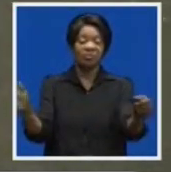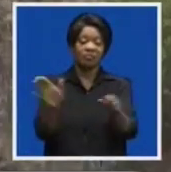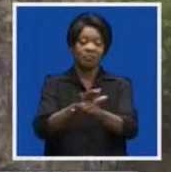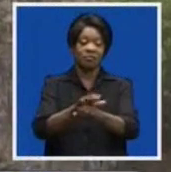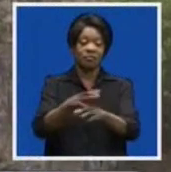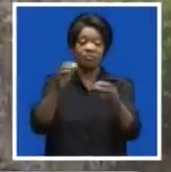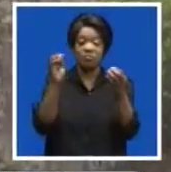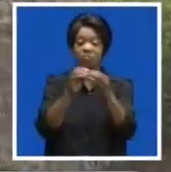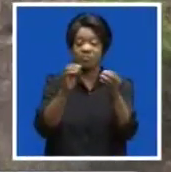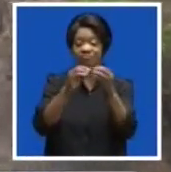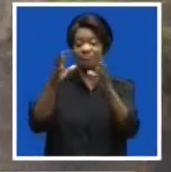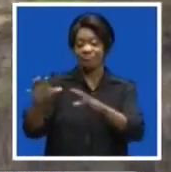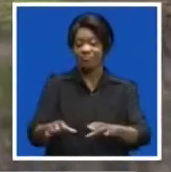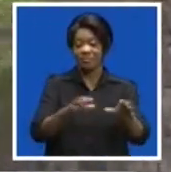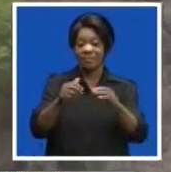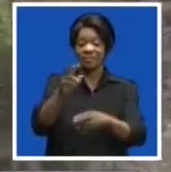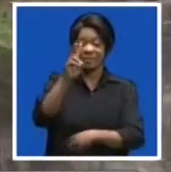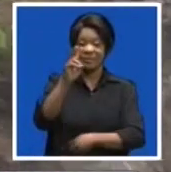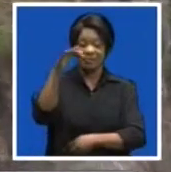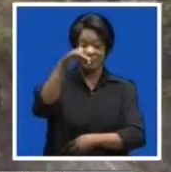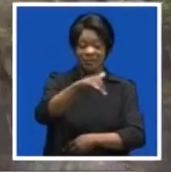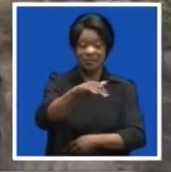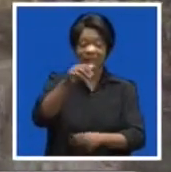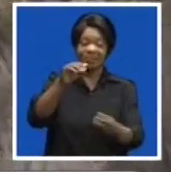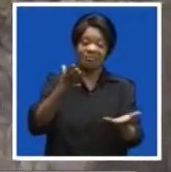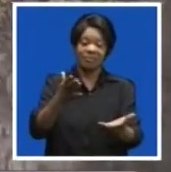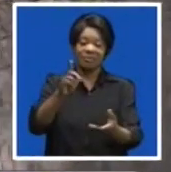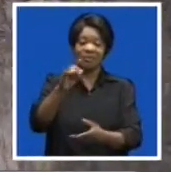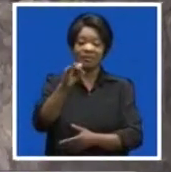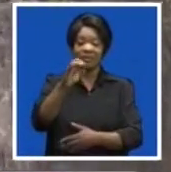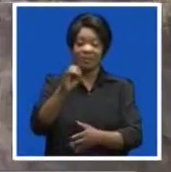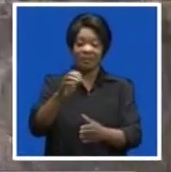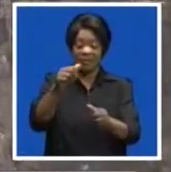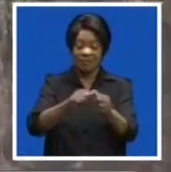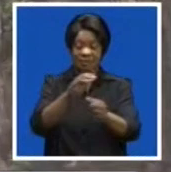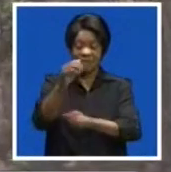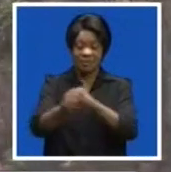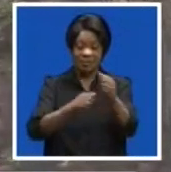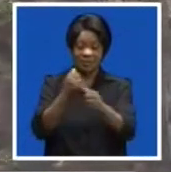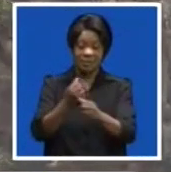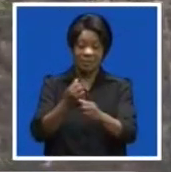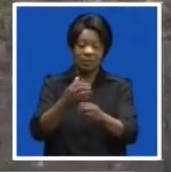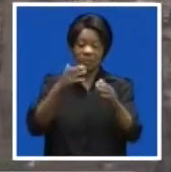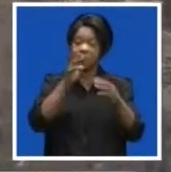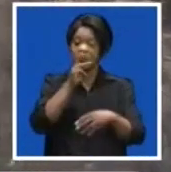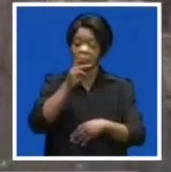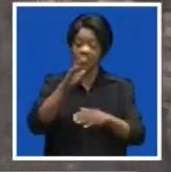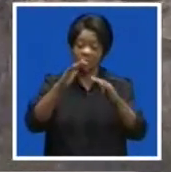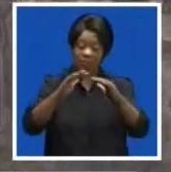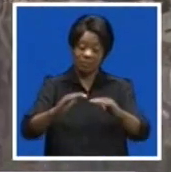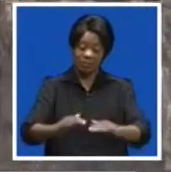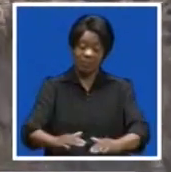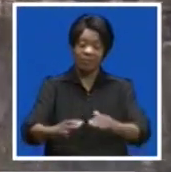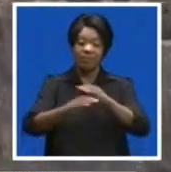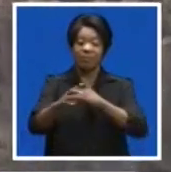adventure. The Victoria Falls dies every year when the water levels in the Zambezi River are low. The